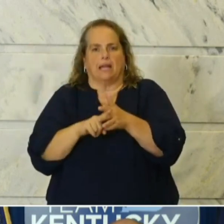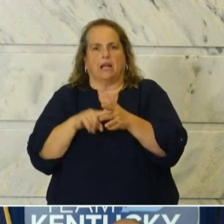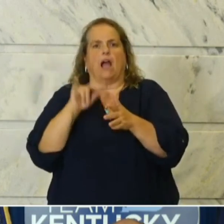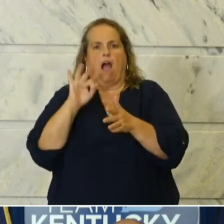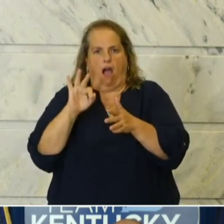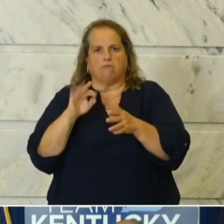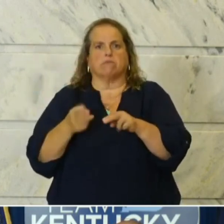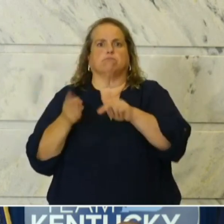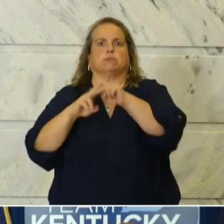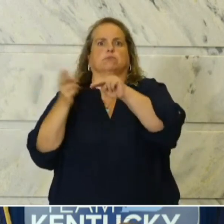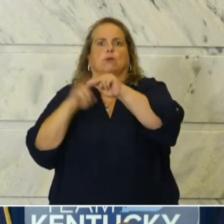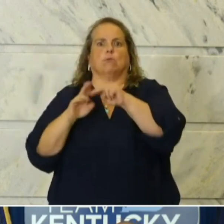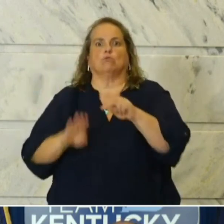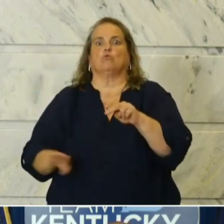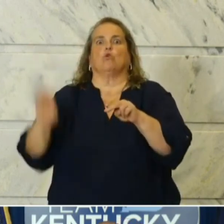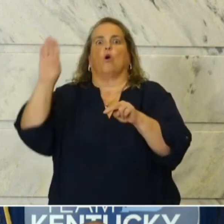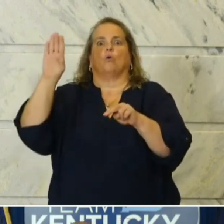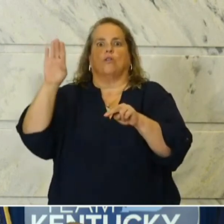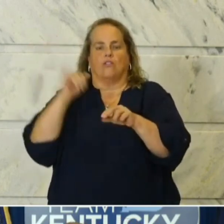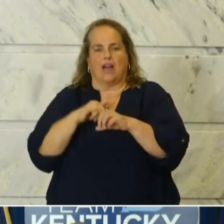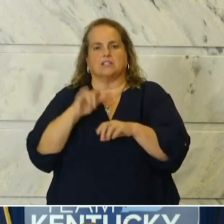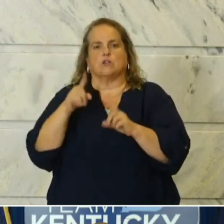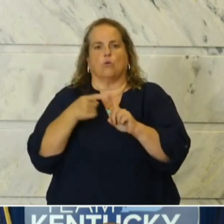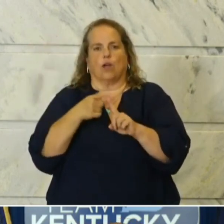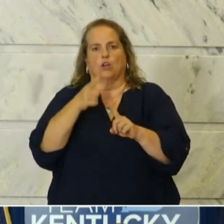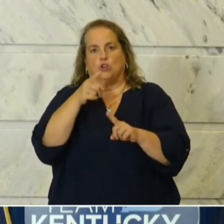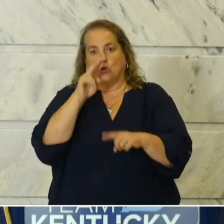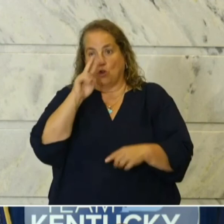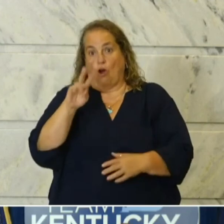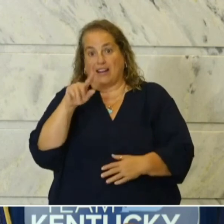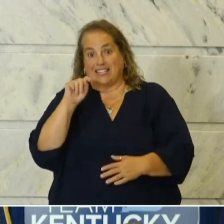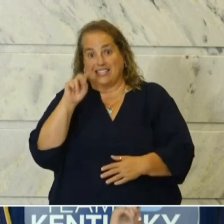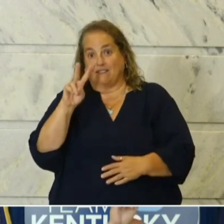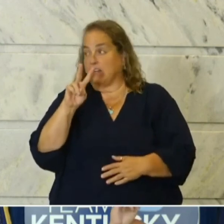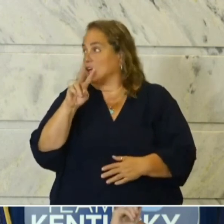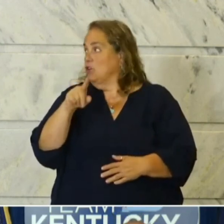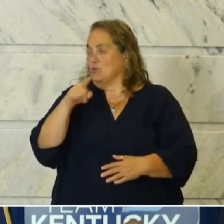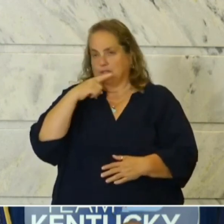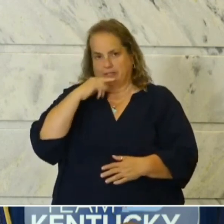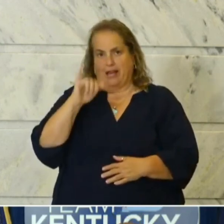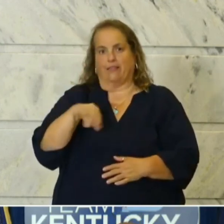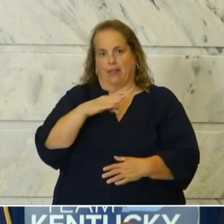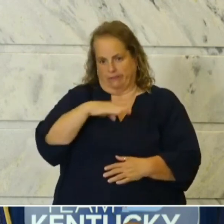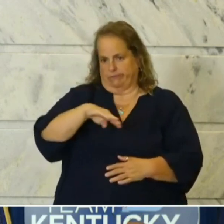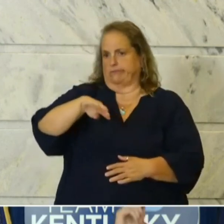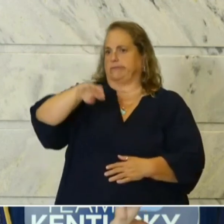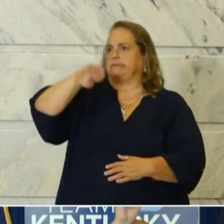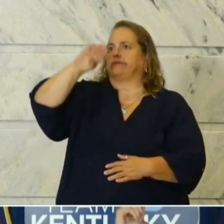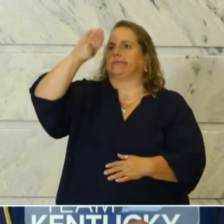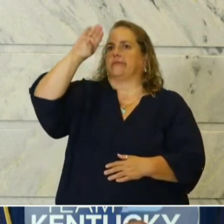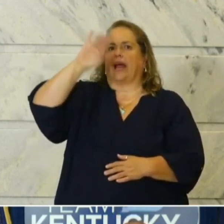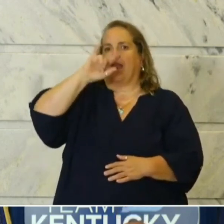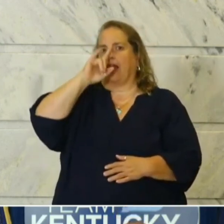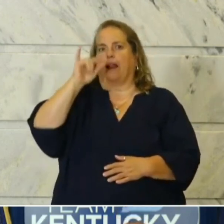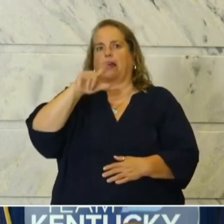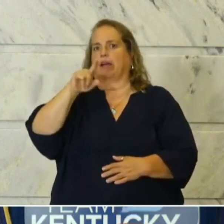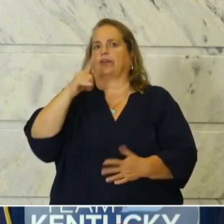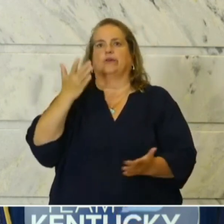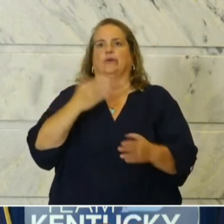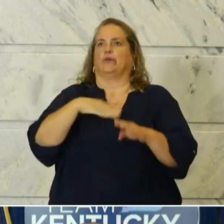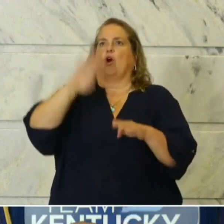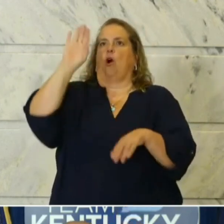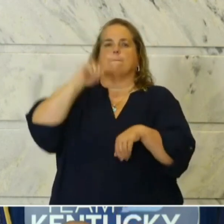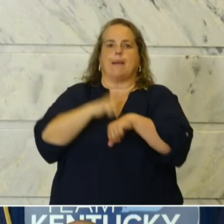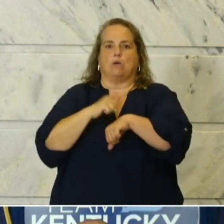growth curve. That's when you go, I think when you're looking on TV, that's where you go like this, where it just goes like you're going up Mount Everest.